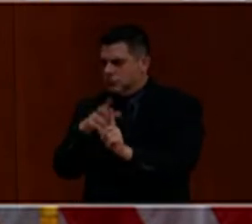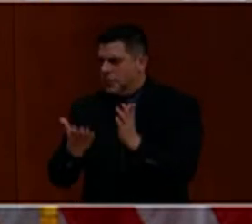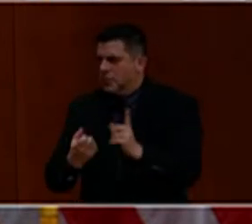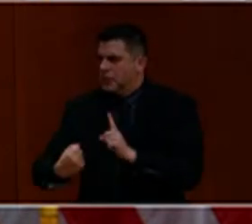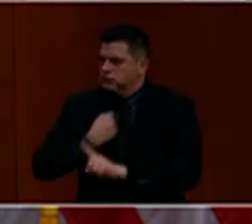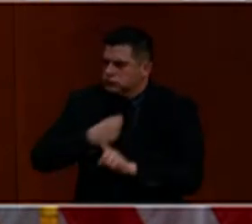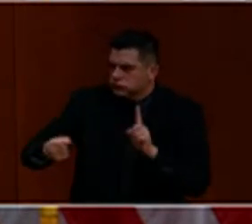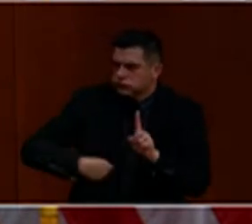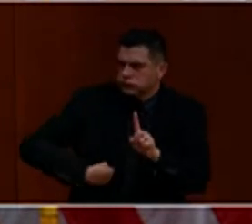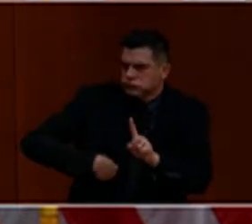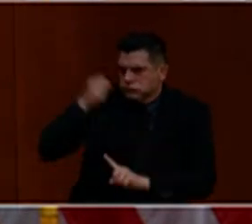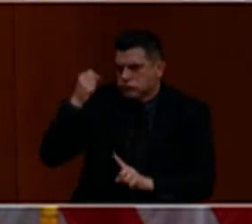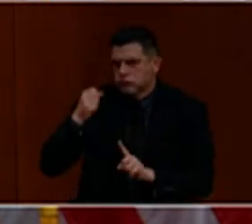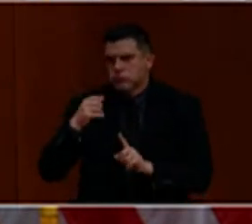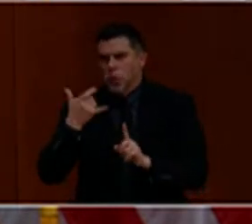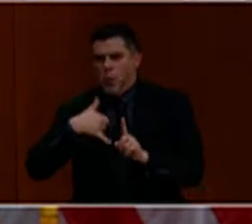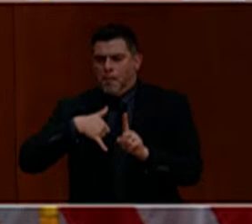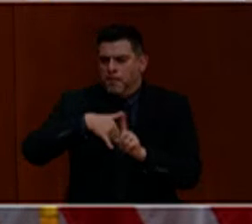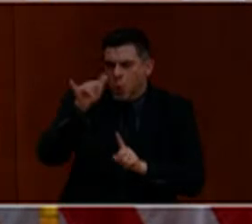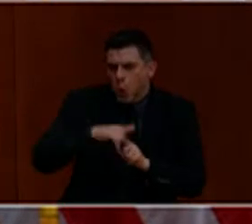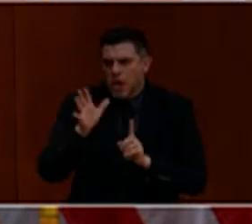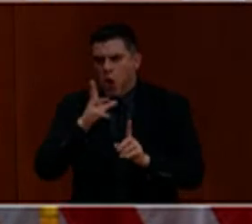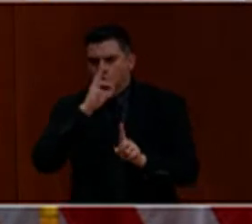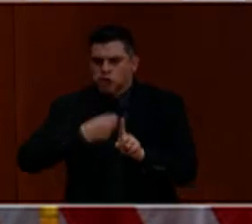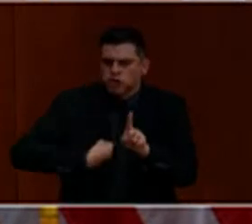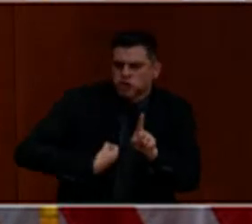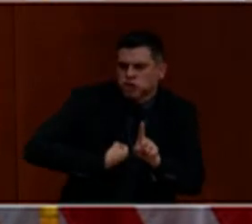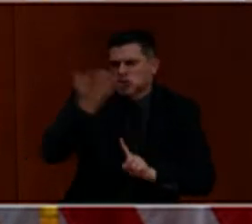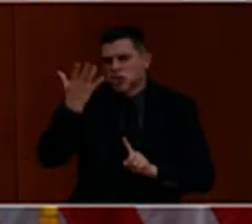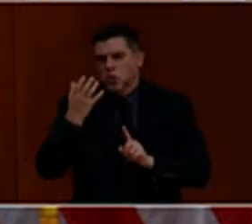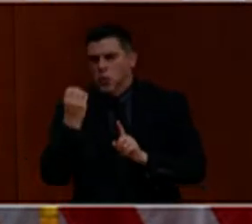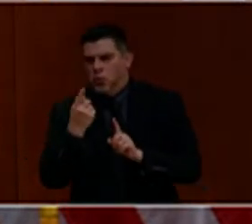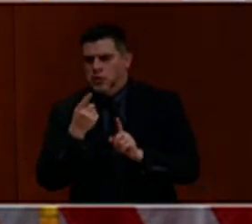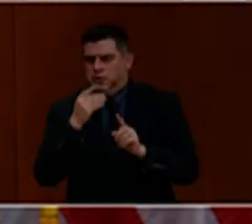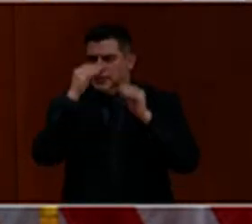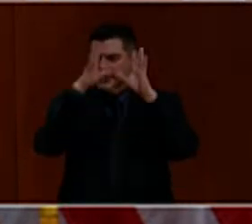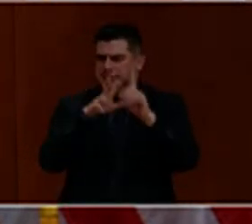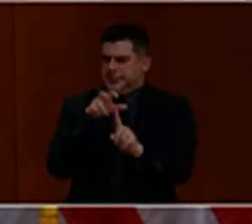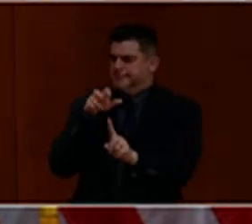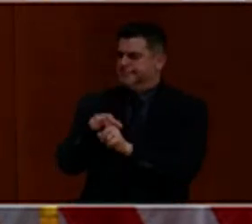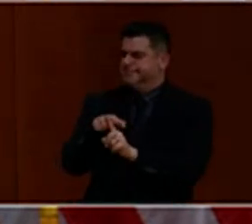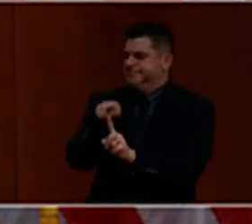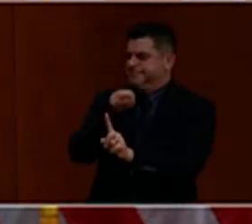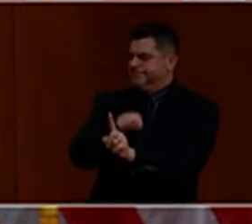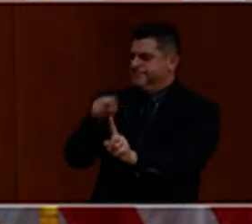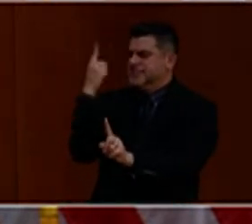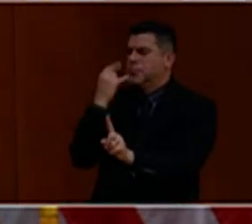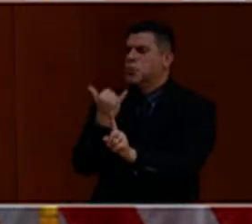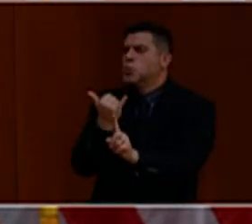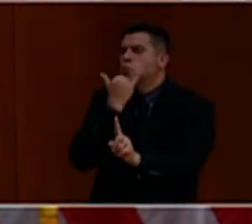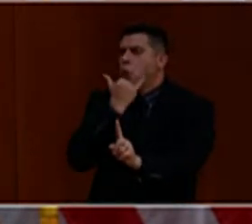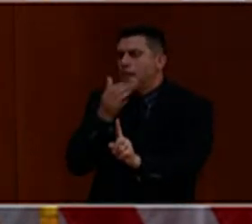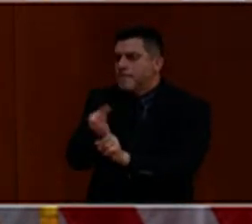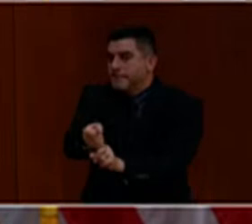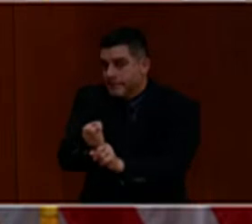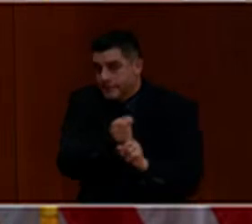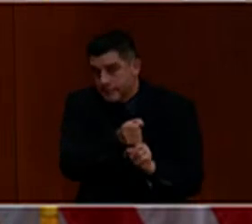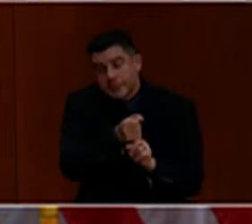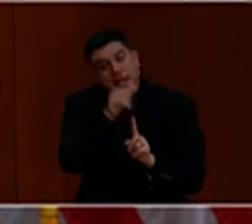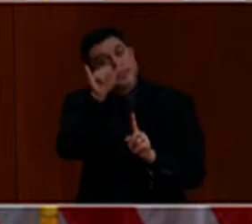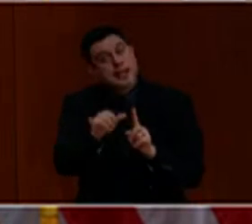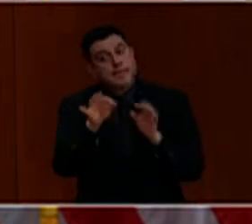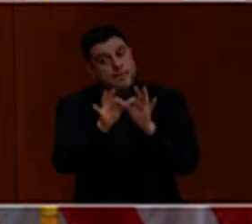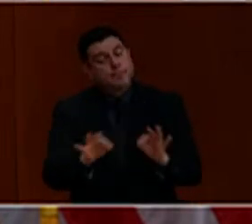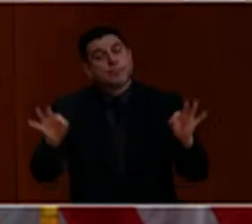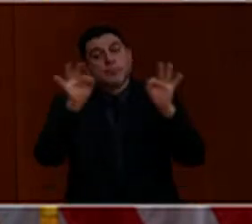I think the districts, by and large, have approached it very intelligently. But I also have said that in any avenue,